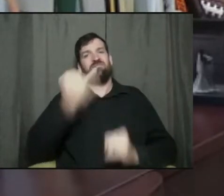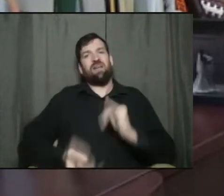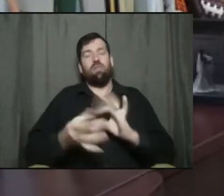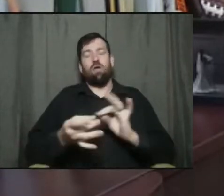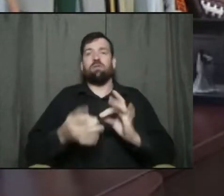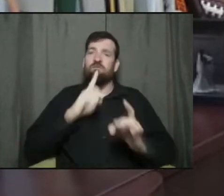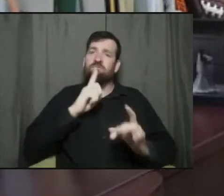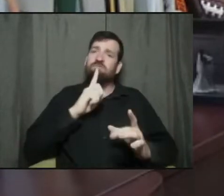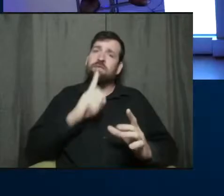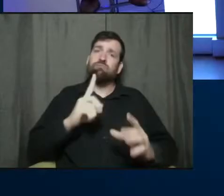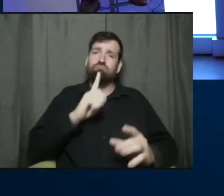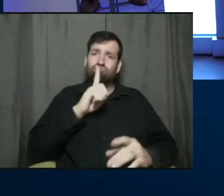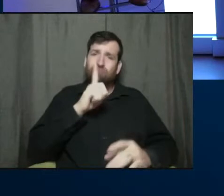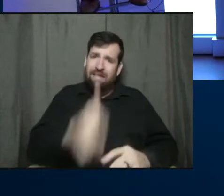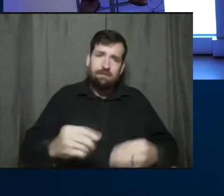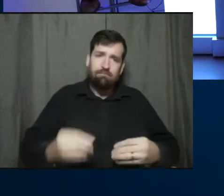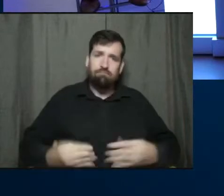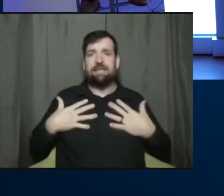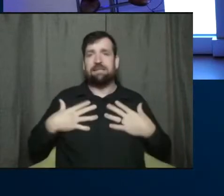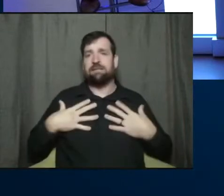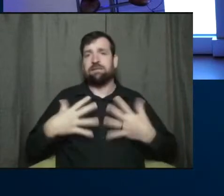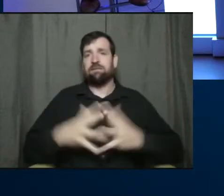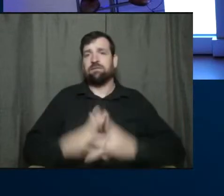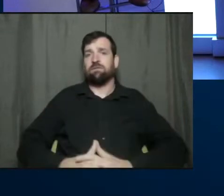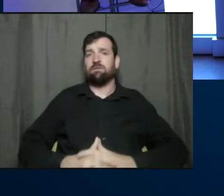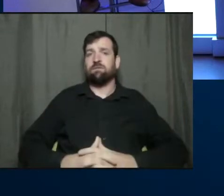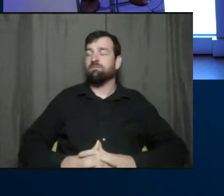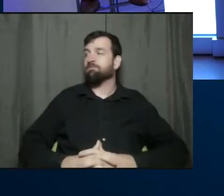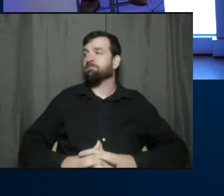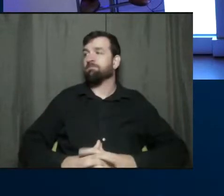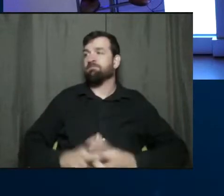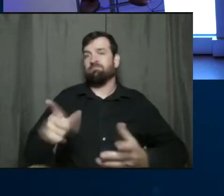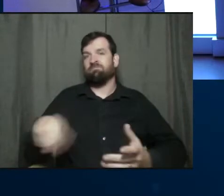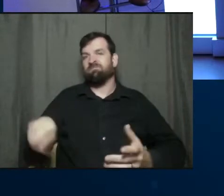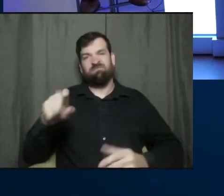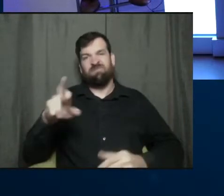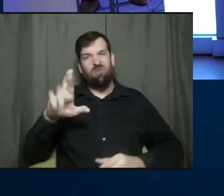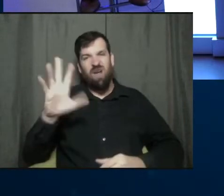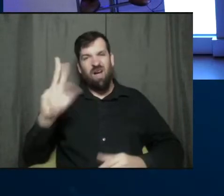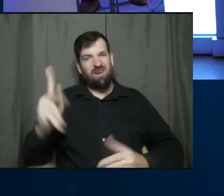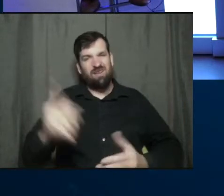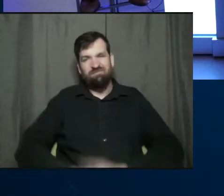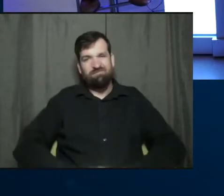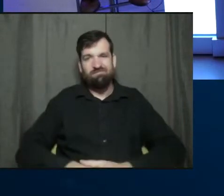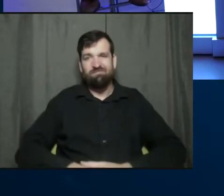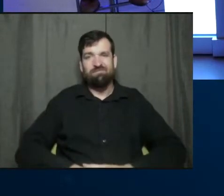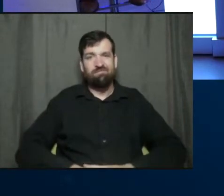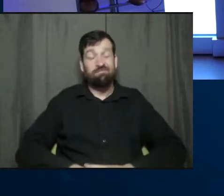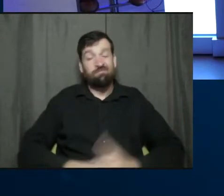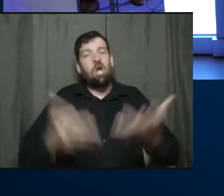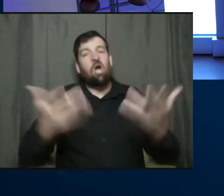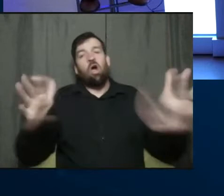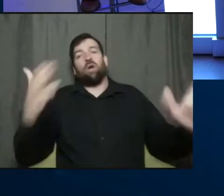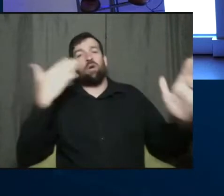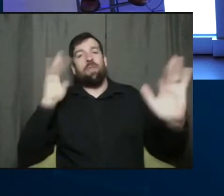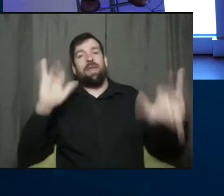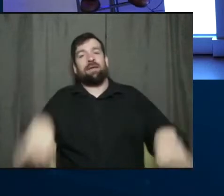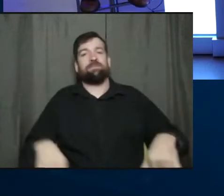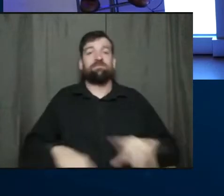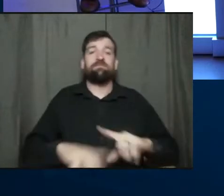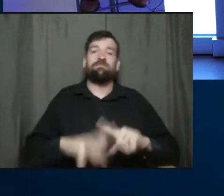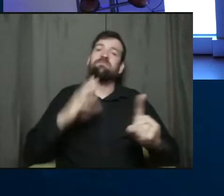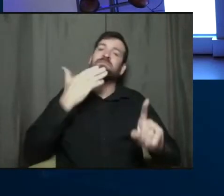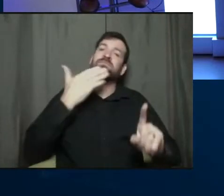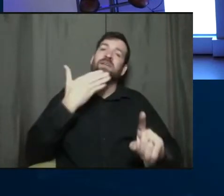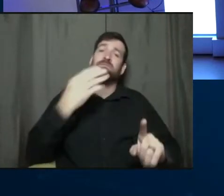blessed. Thank you. You guys, you rock, which we already knew. So thank you. And they both have beautiful